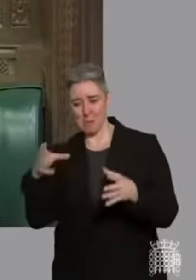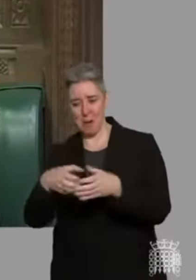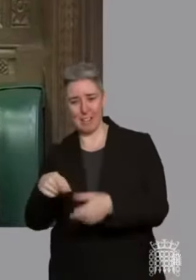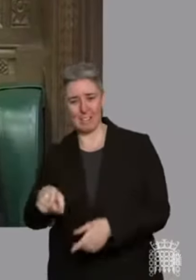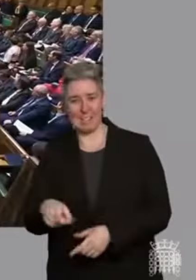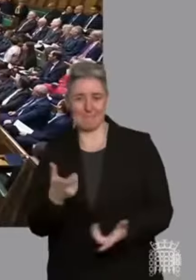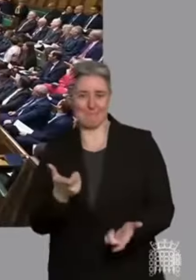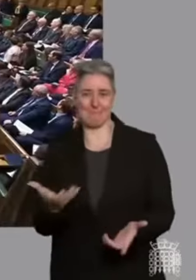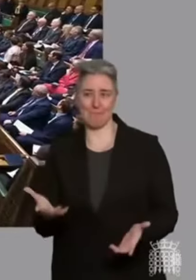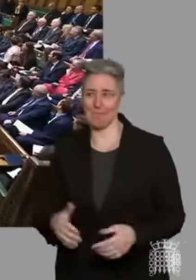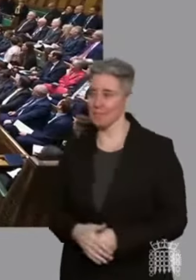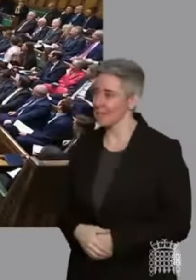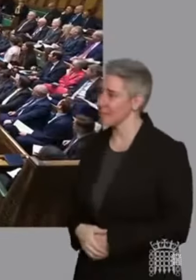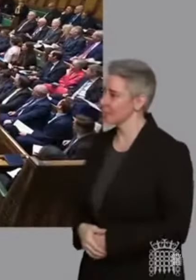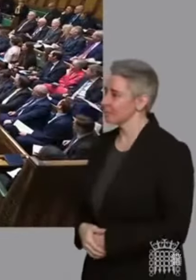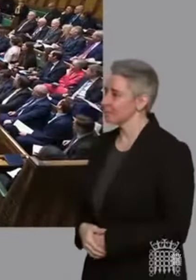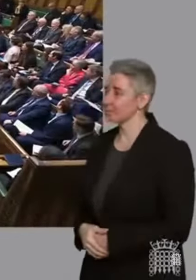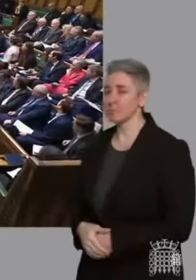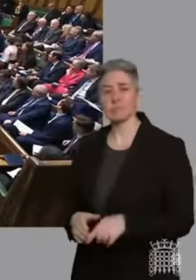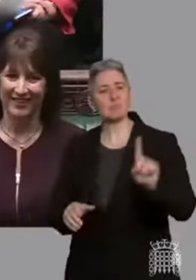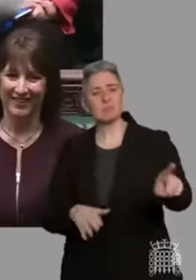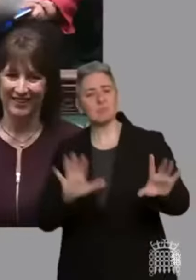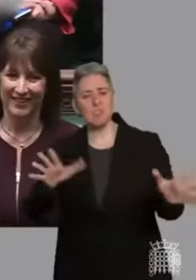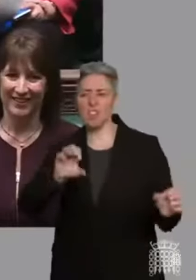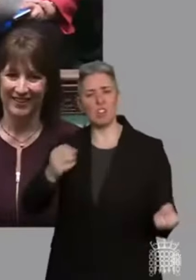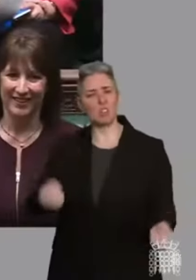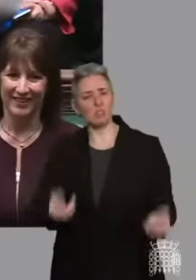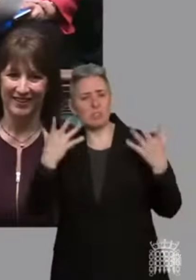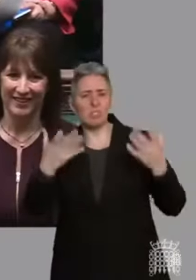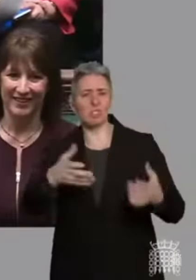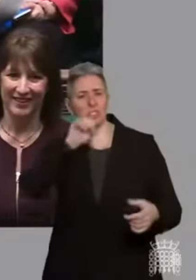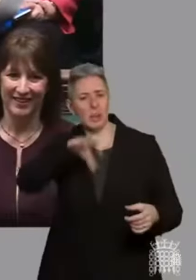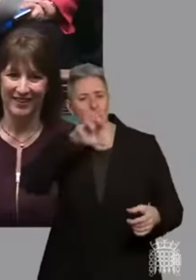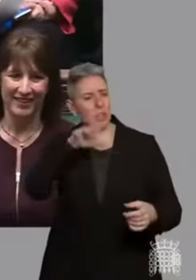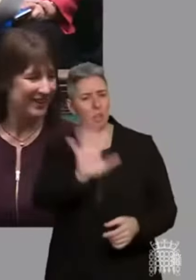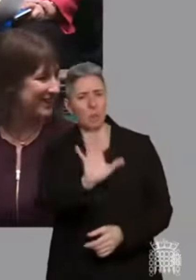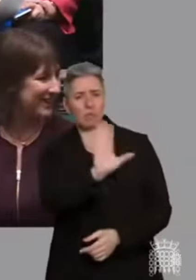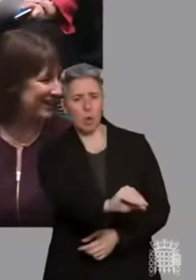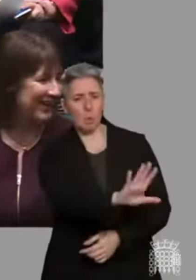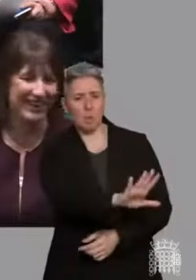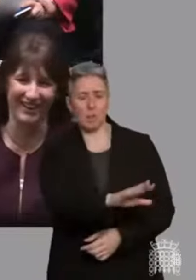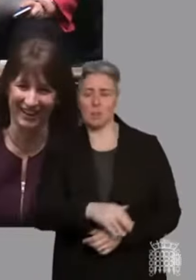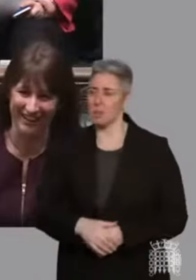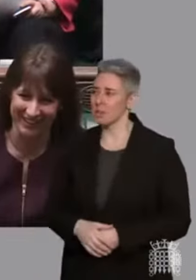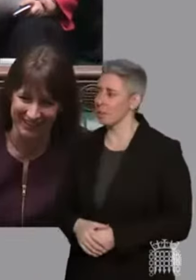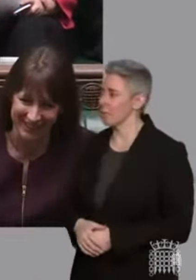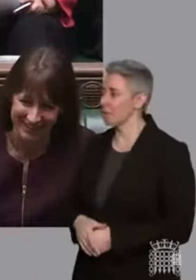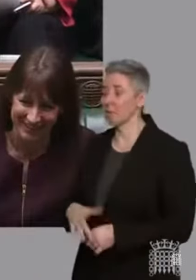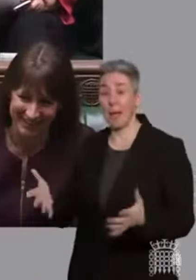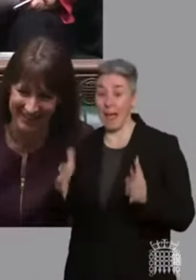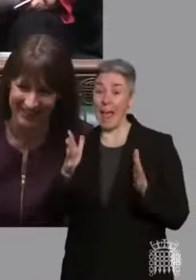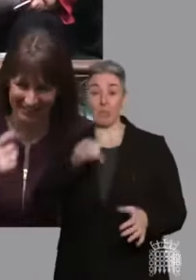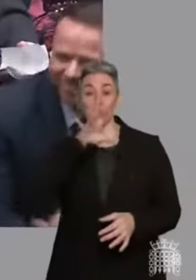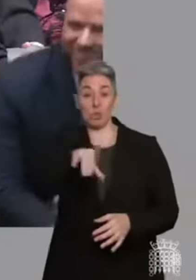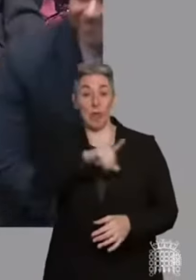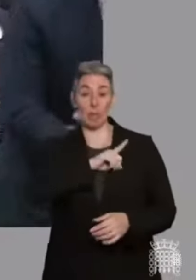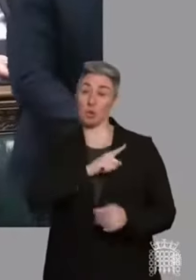Minister. He has to shout, Mr. Speaker, because they're so far up there, so few of them, that they can't get heard without